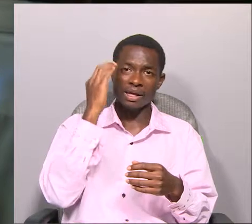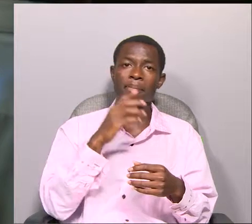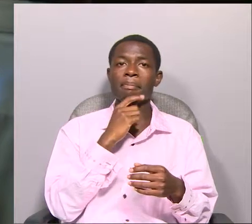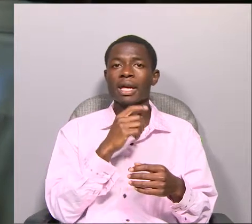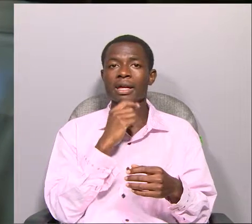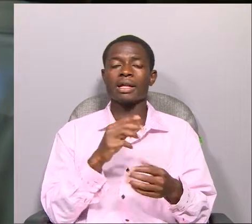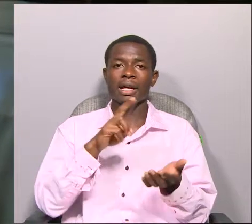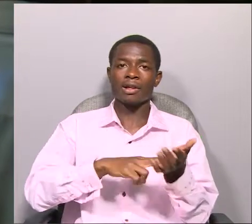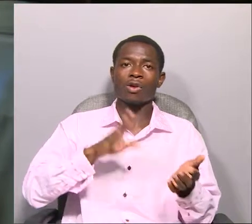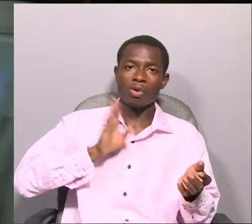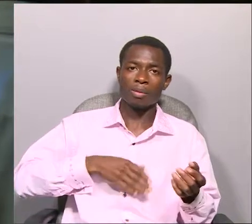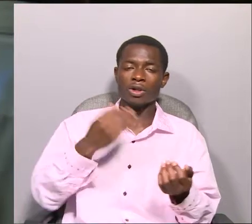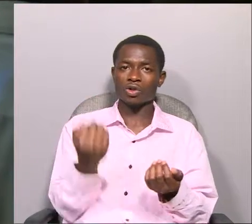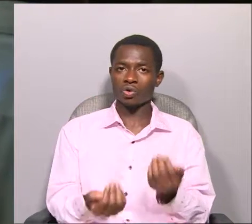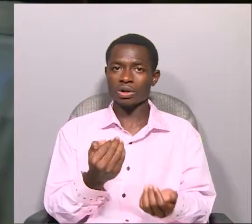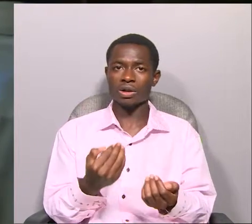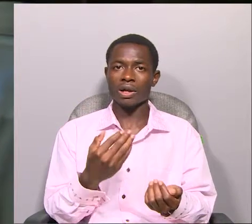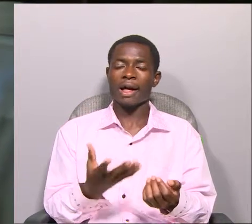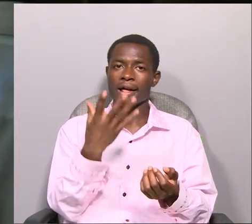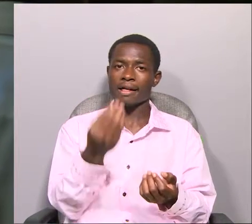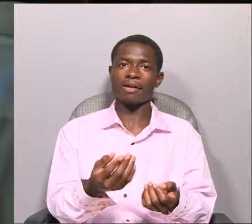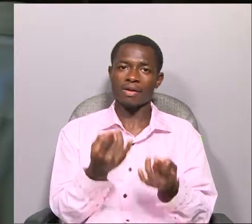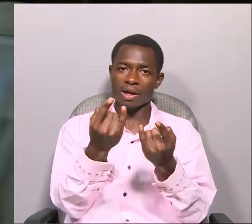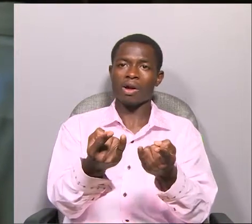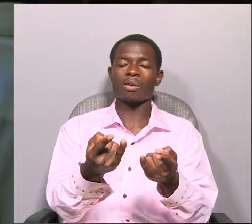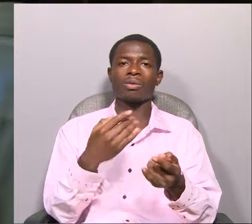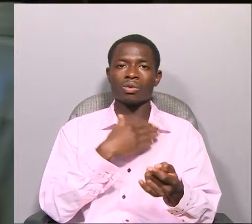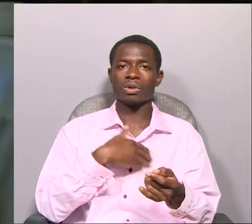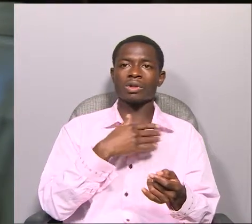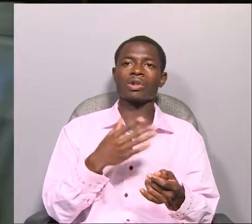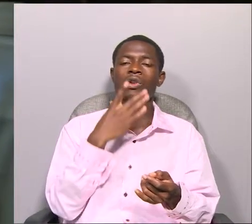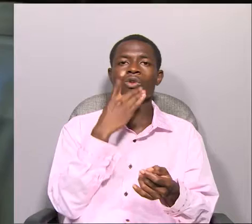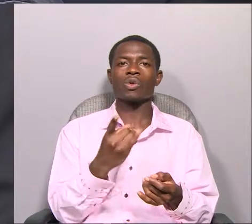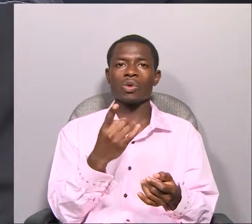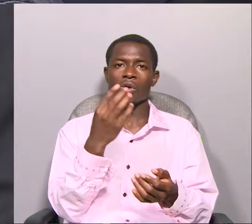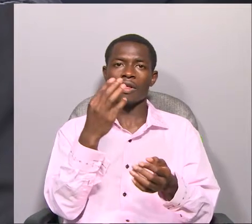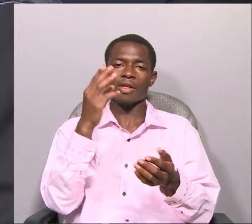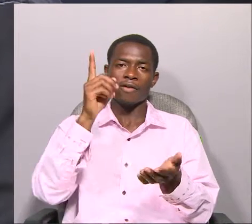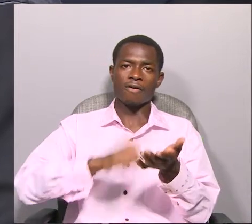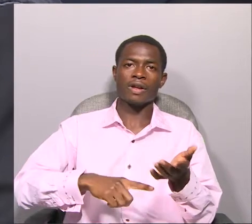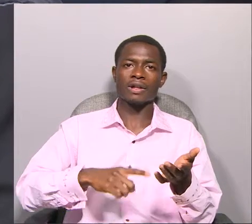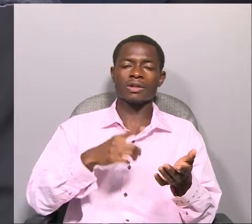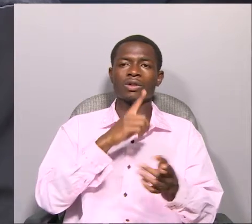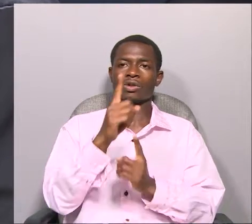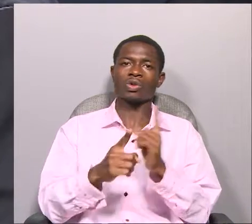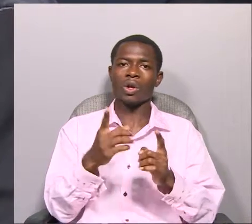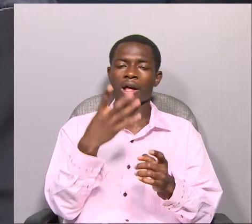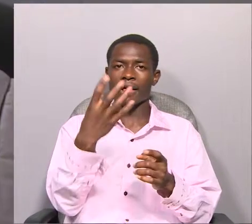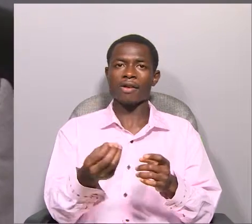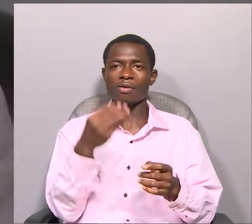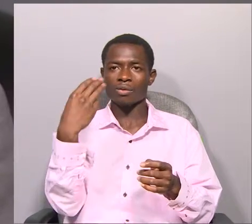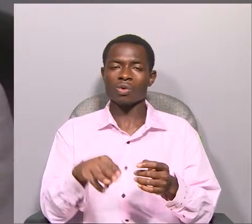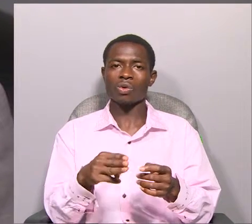young men and women, our children, must be assisted. Honorable Minister, you mentioned the